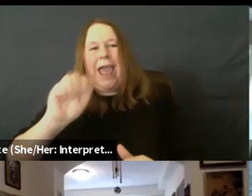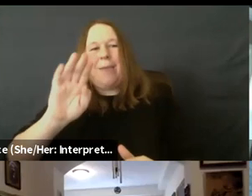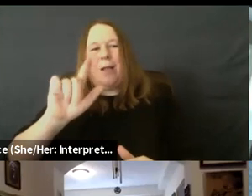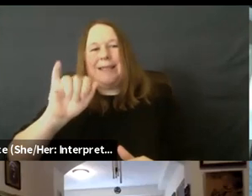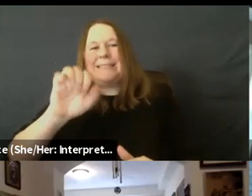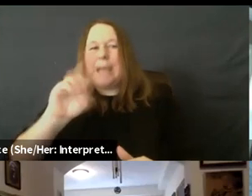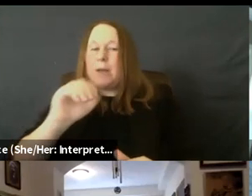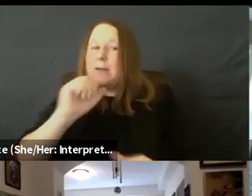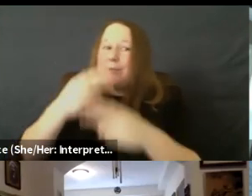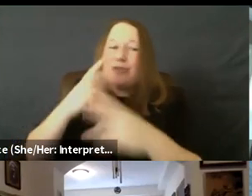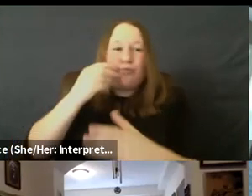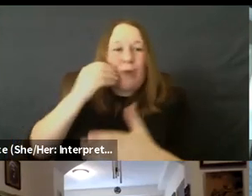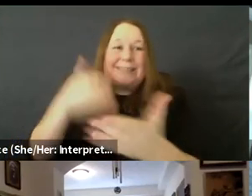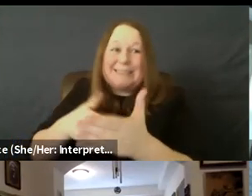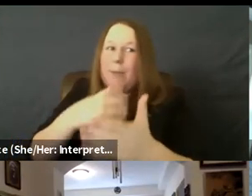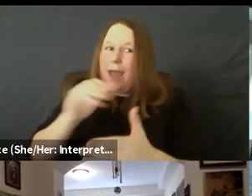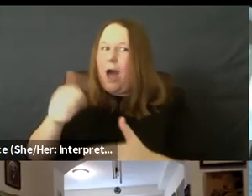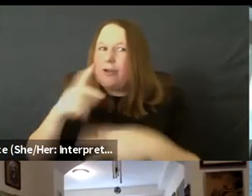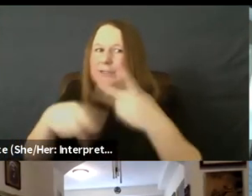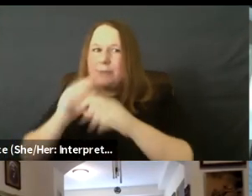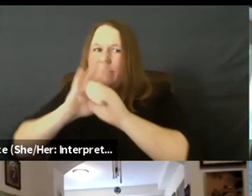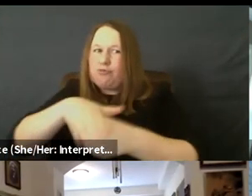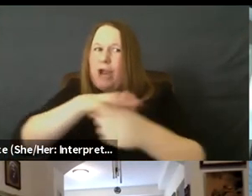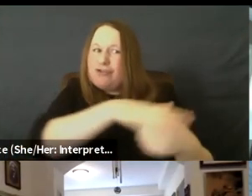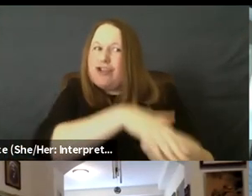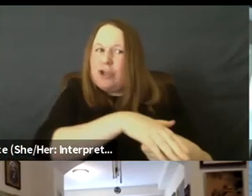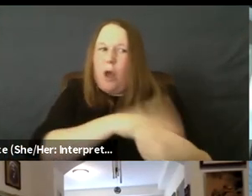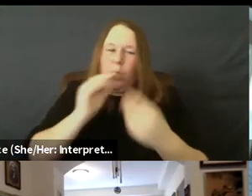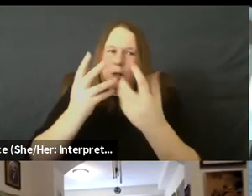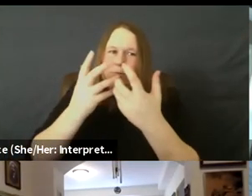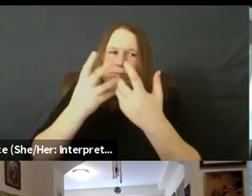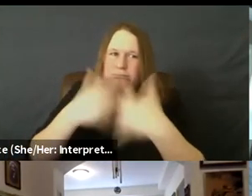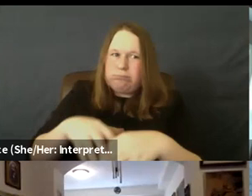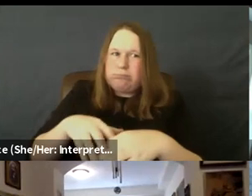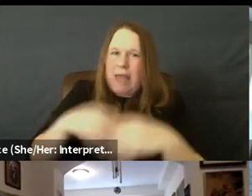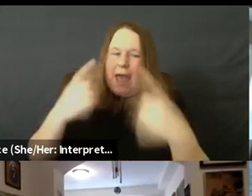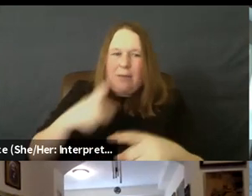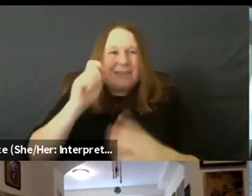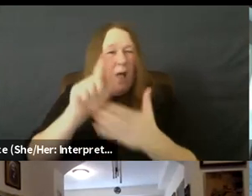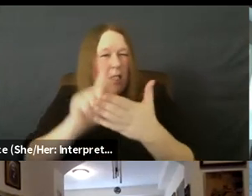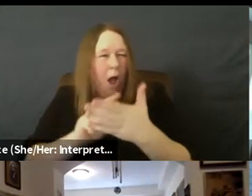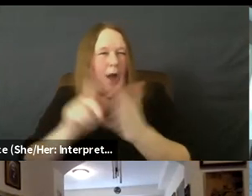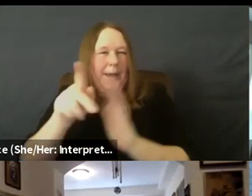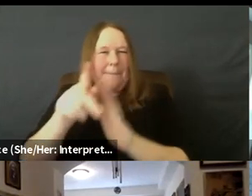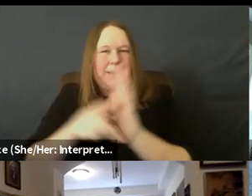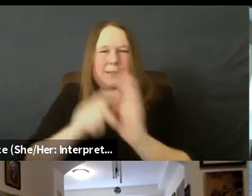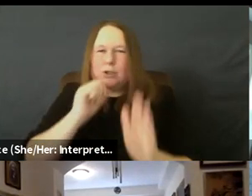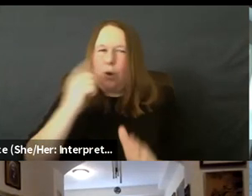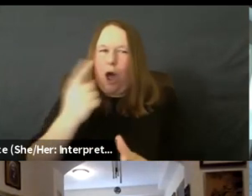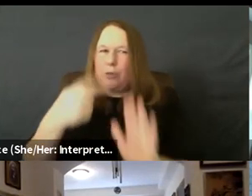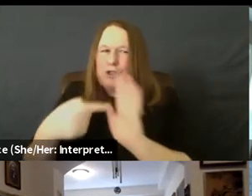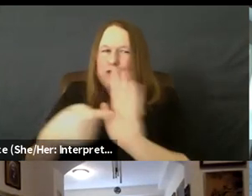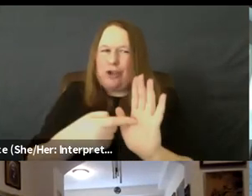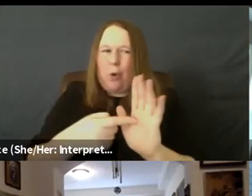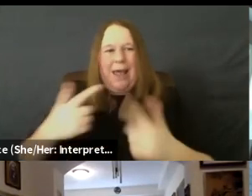not to mention racism and other forms of oppression, will play out, because law and policy don't always reflect